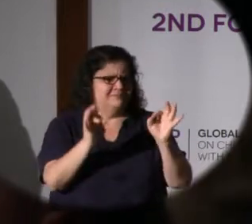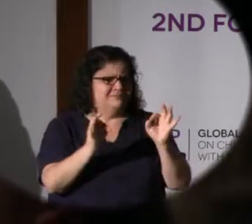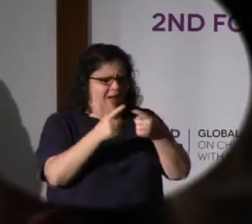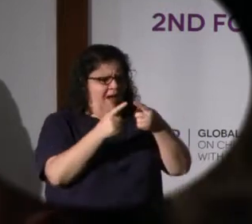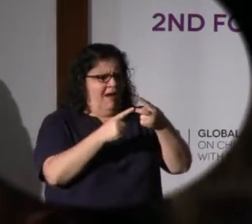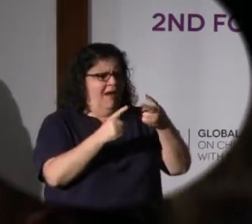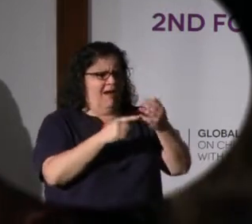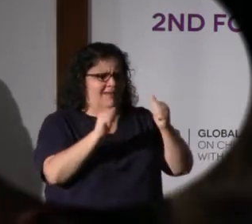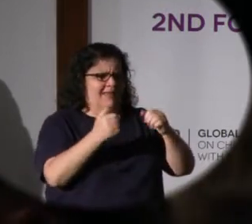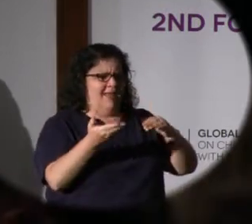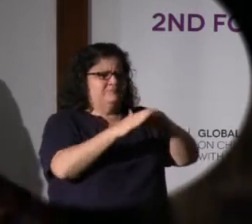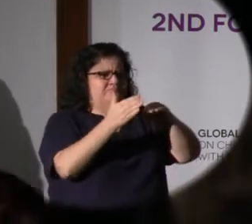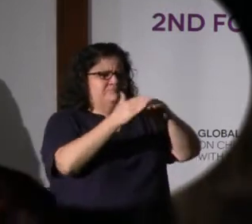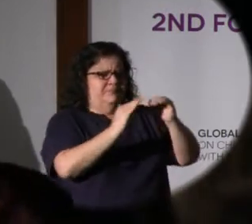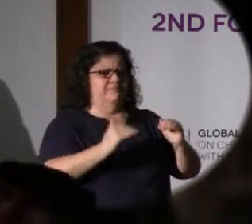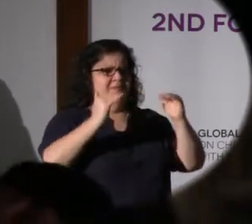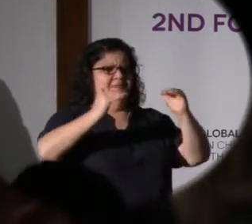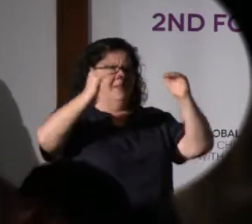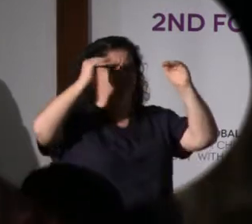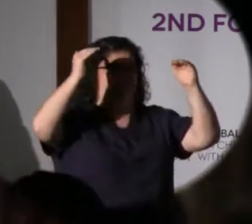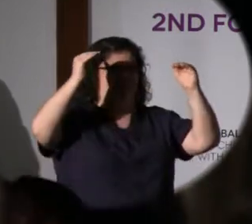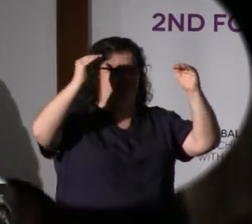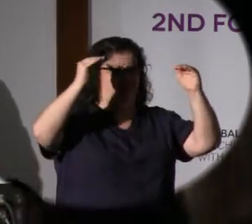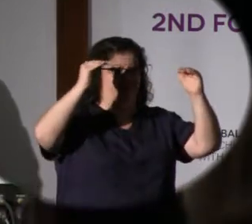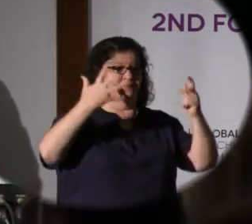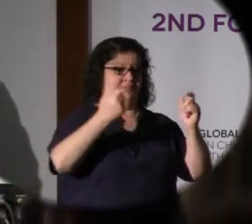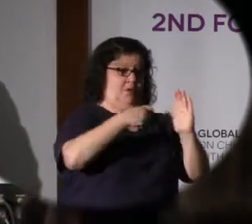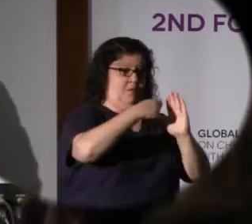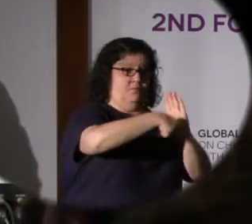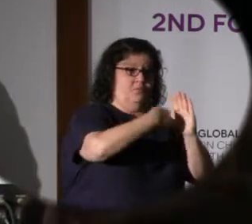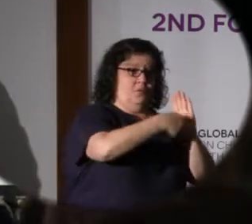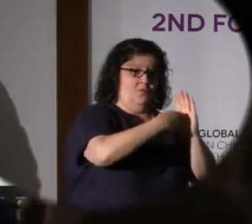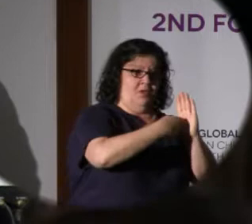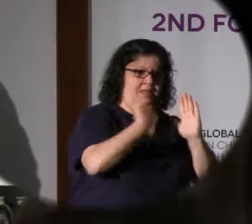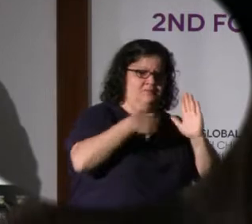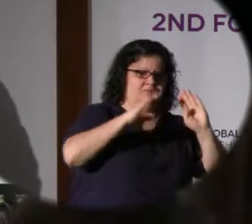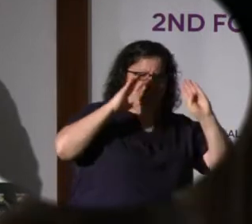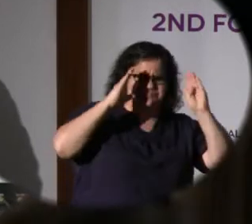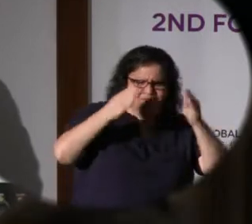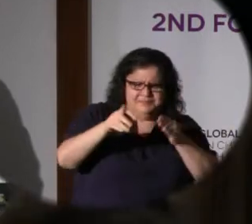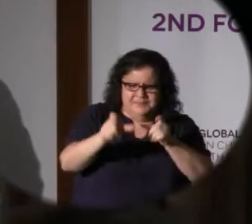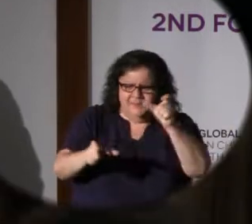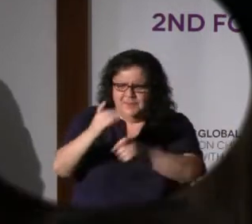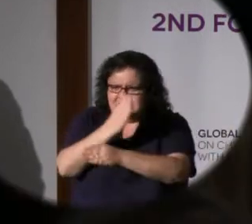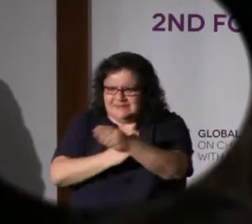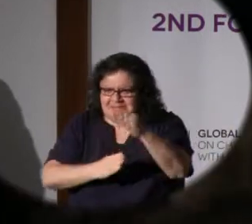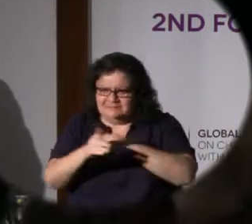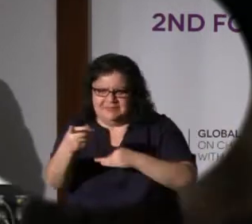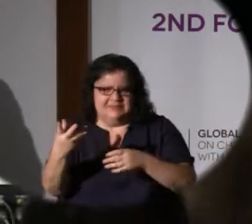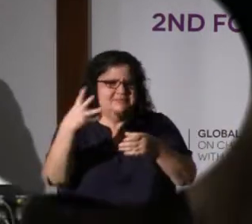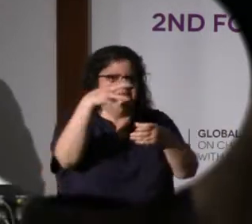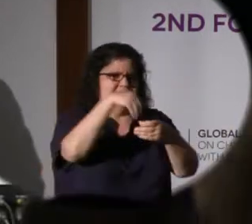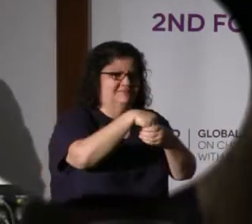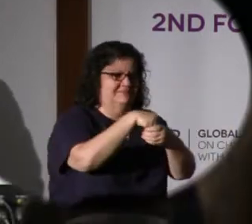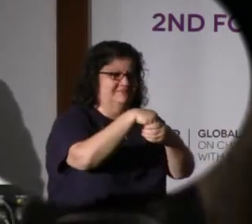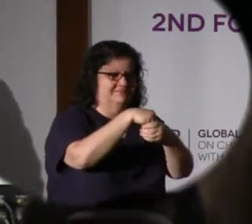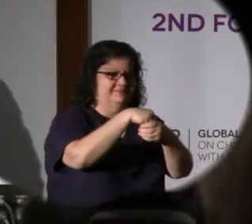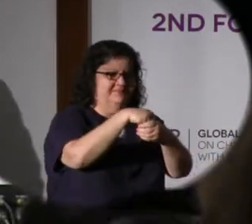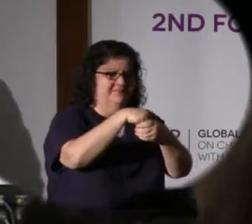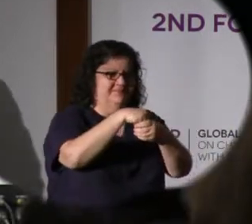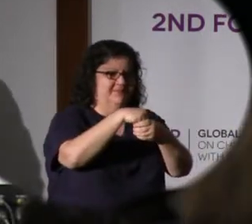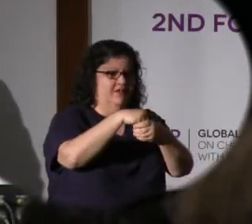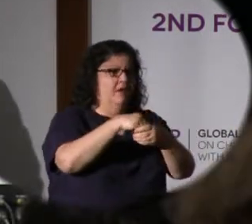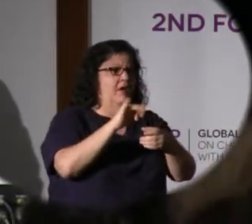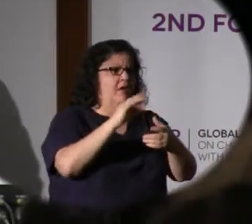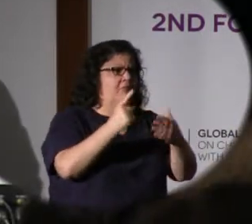with disabilities, even or especially in emergencies. NGOs, civil society groups,